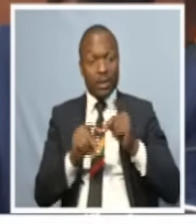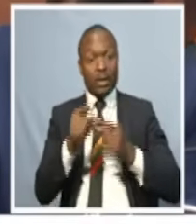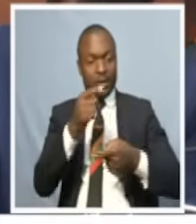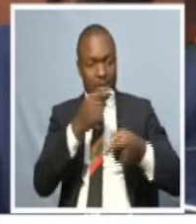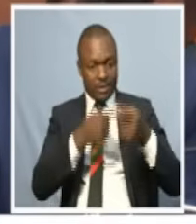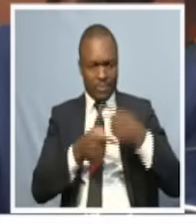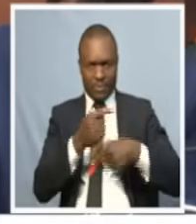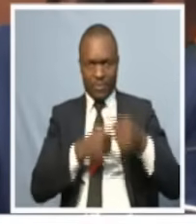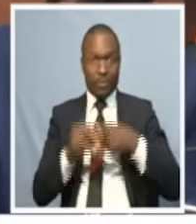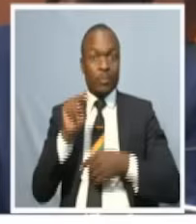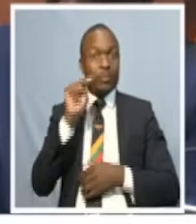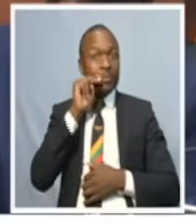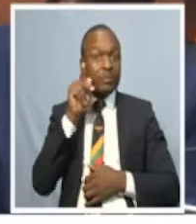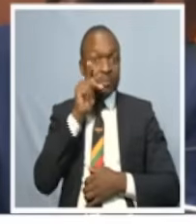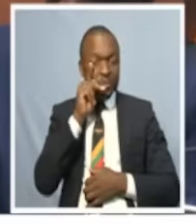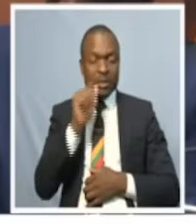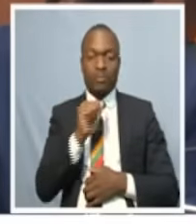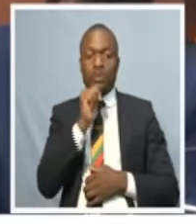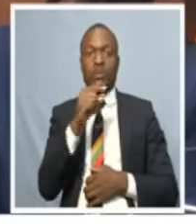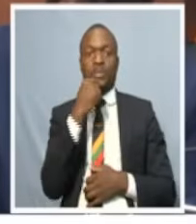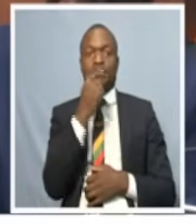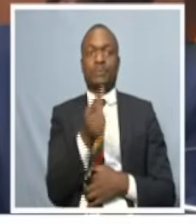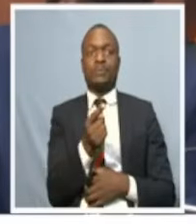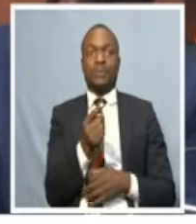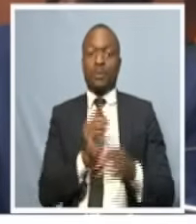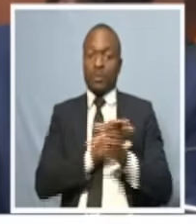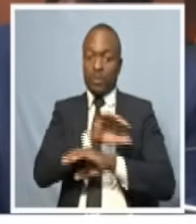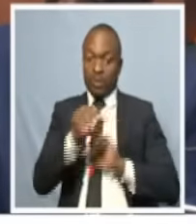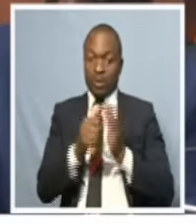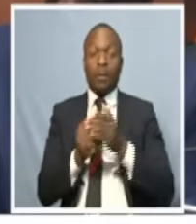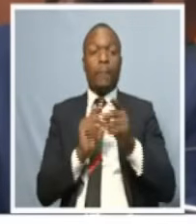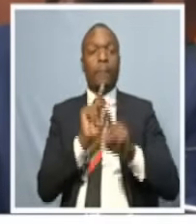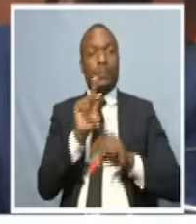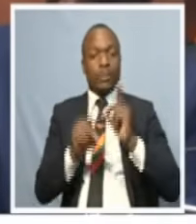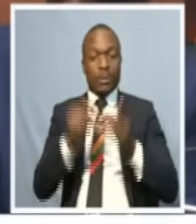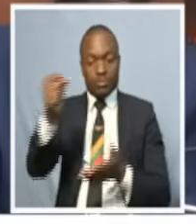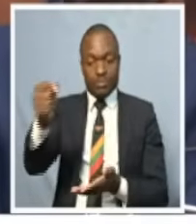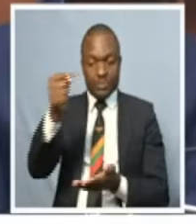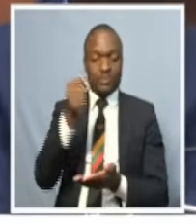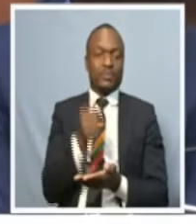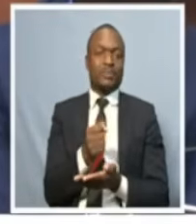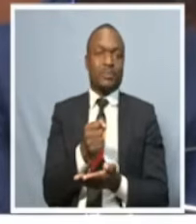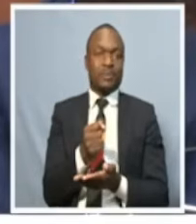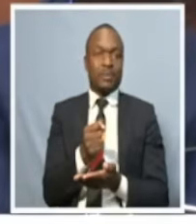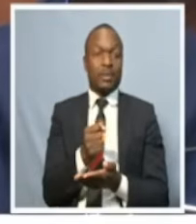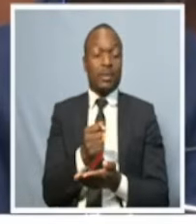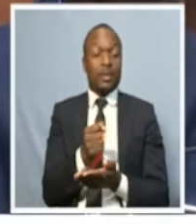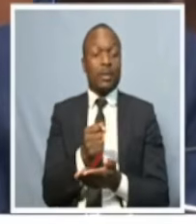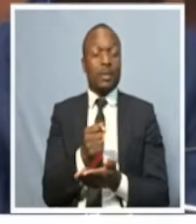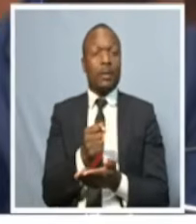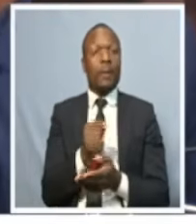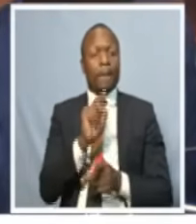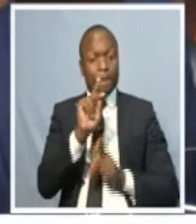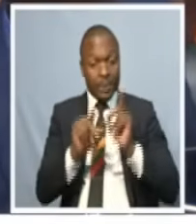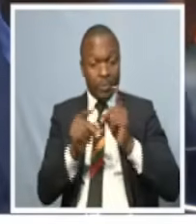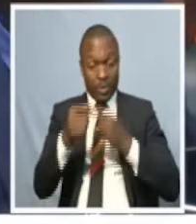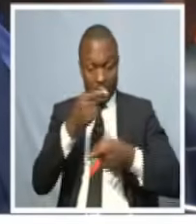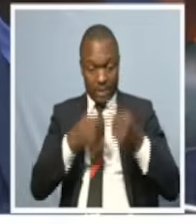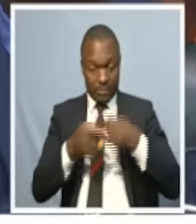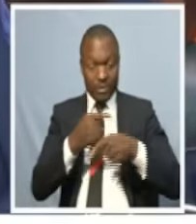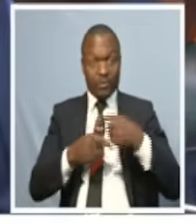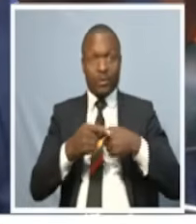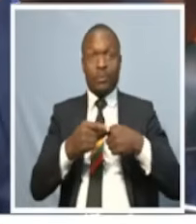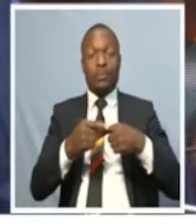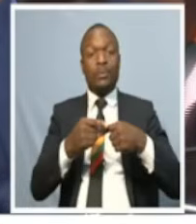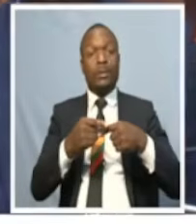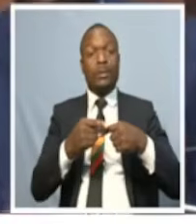from Nakonde, I'm not saying all the people who have been recruited, those especially who are coming from